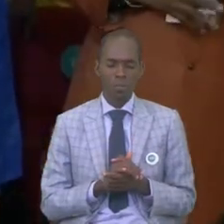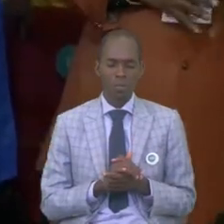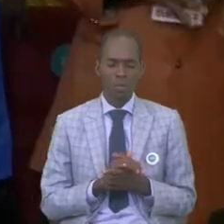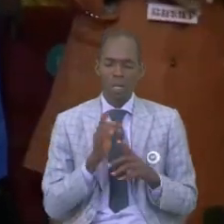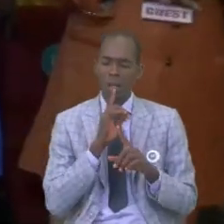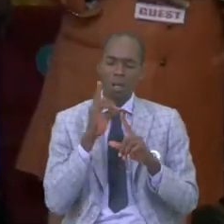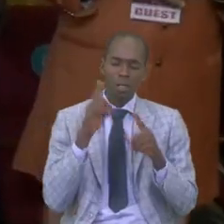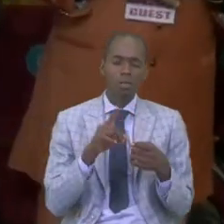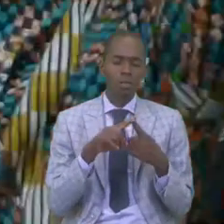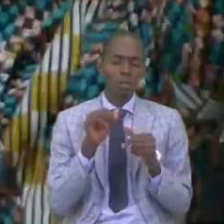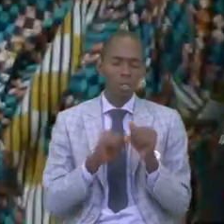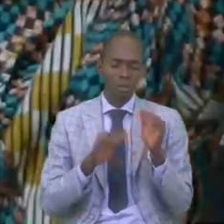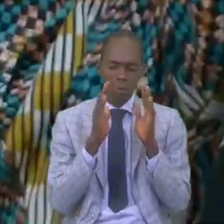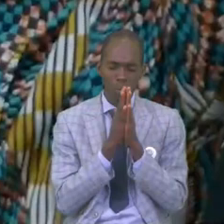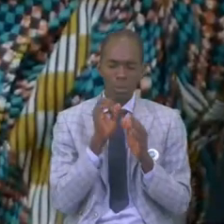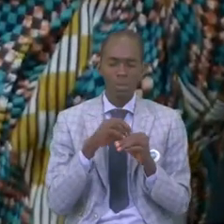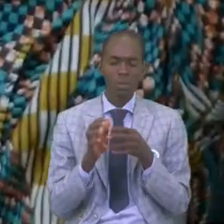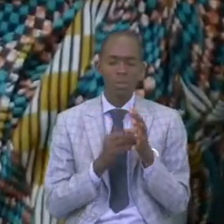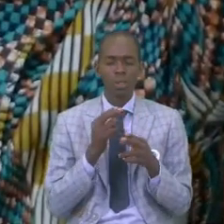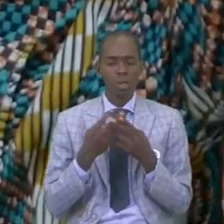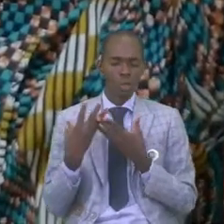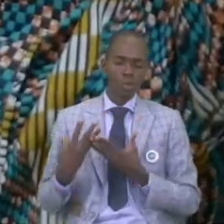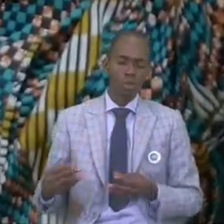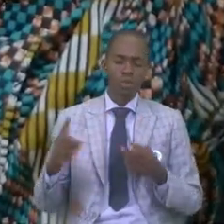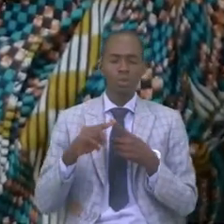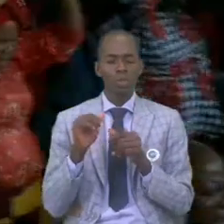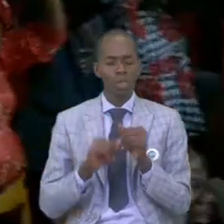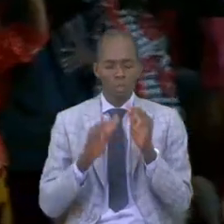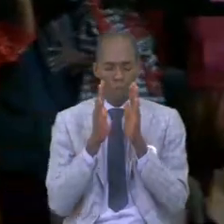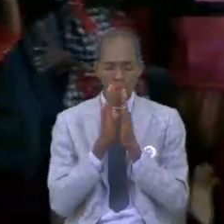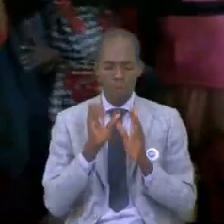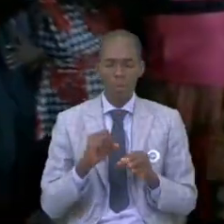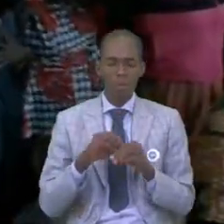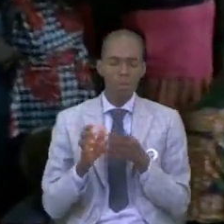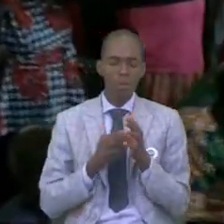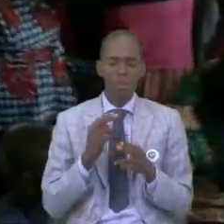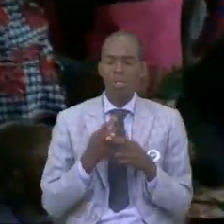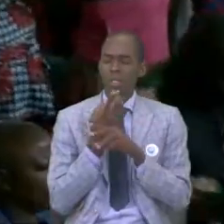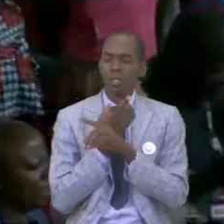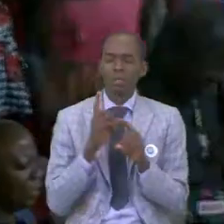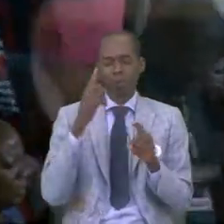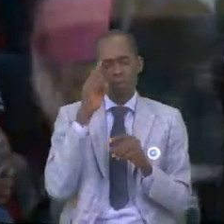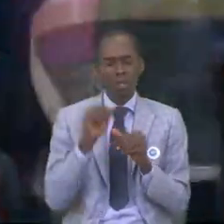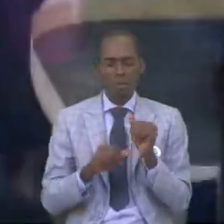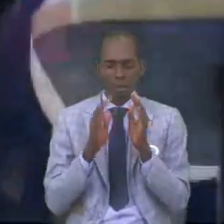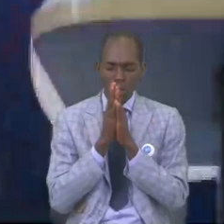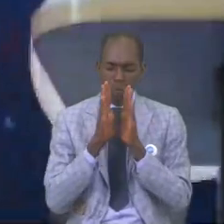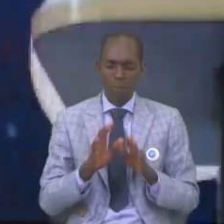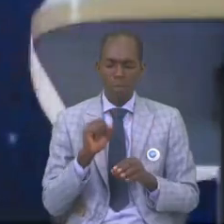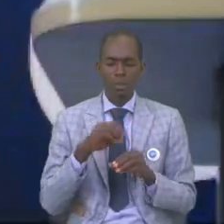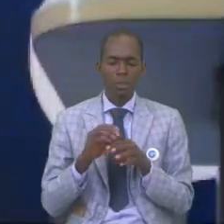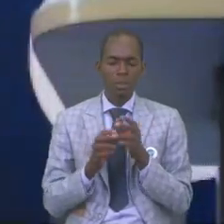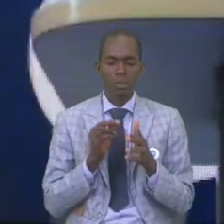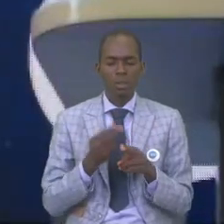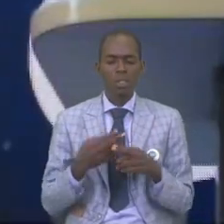to every prayer. Solution to every prayer. Deliverance for every prayer. Healing